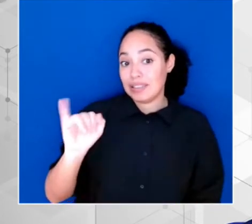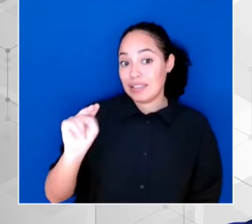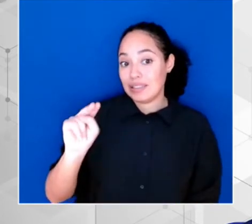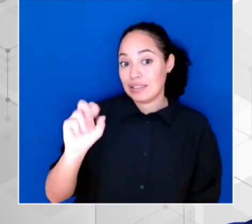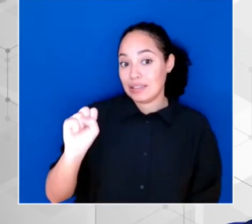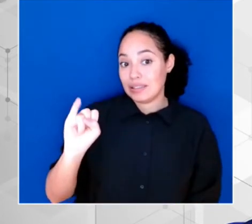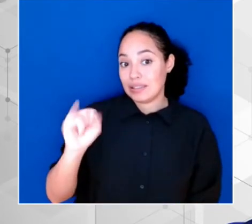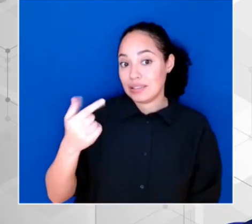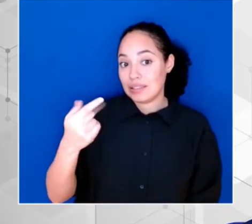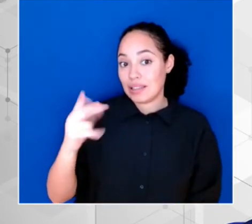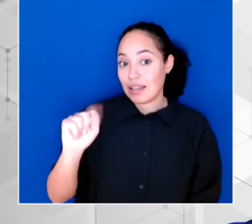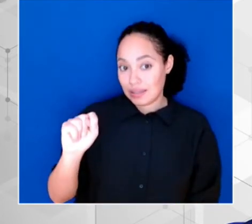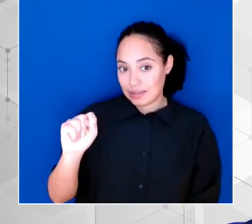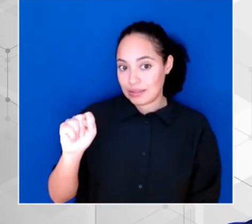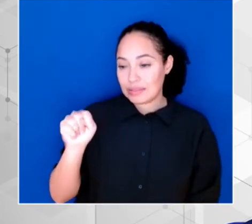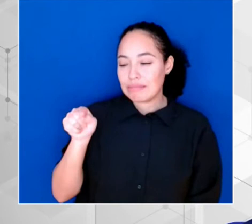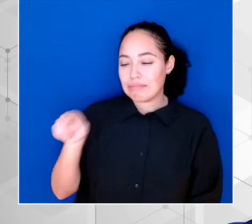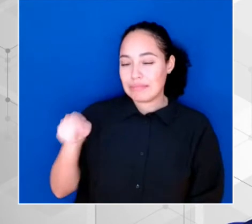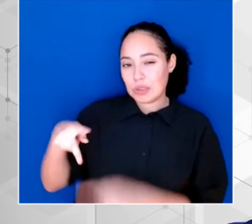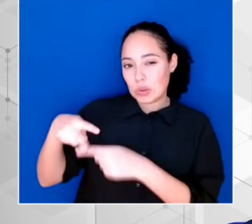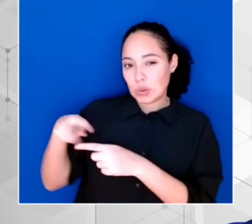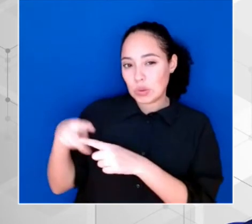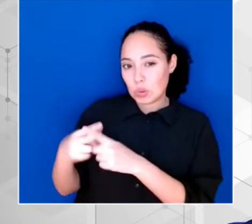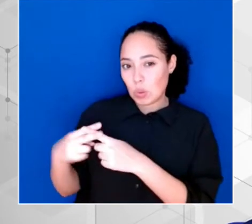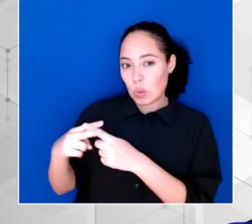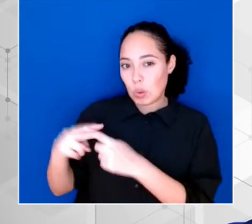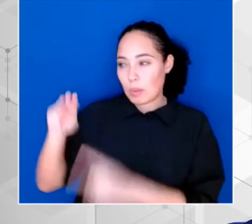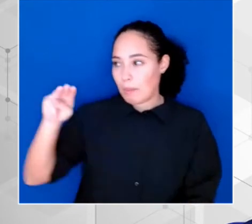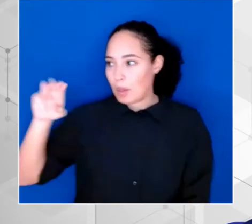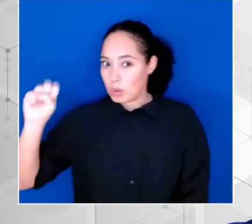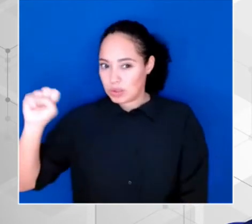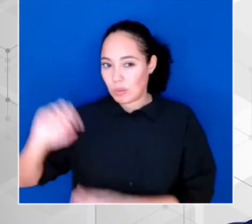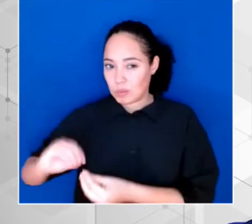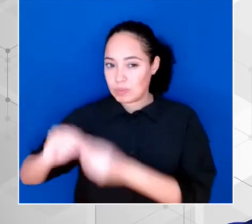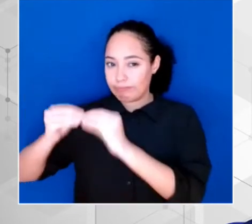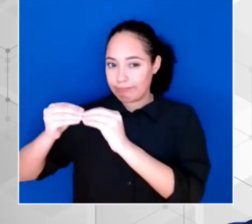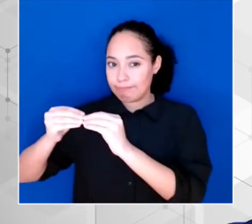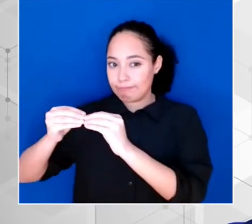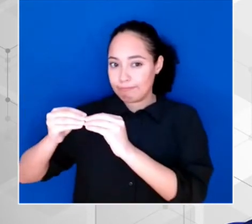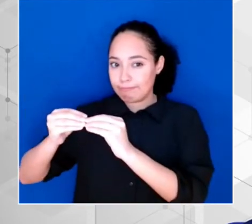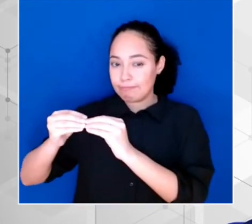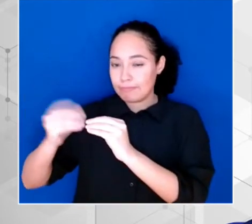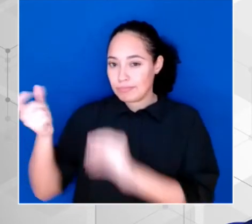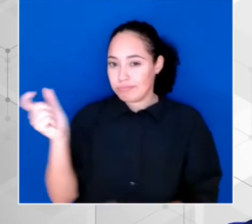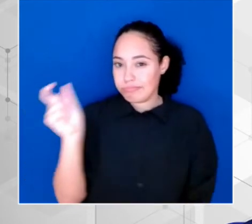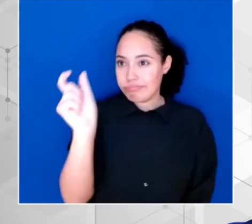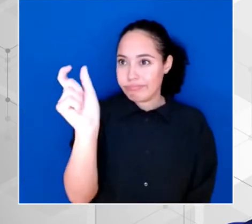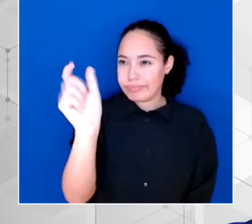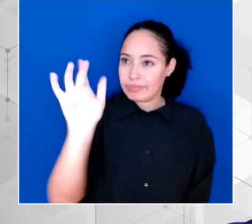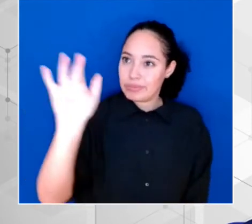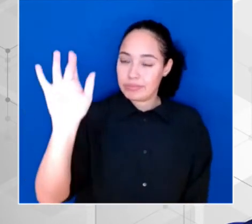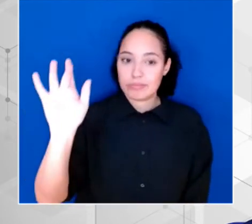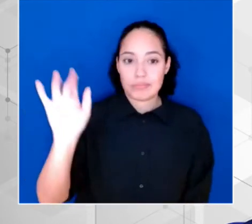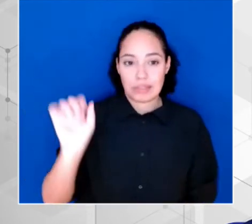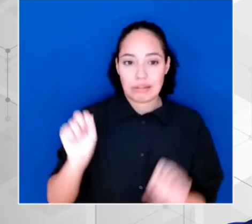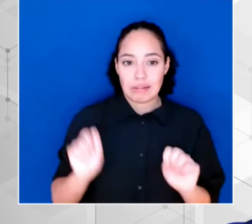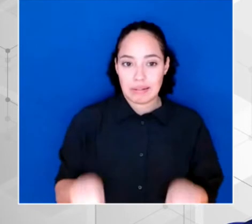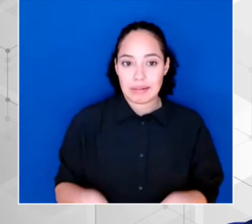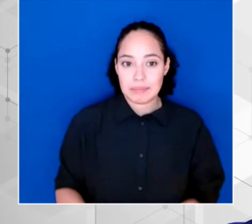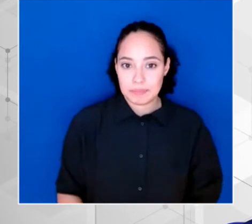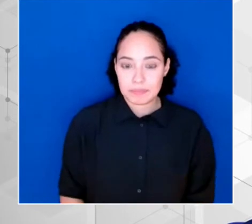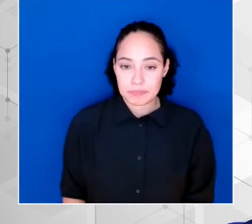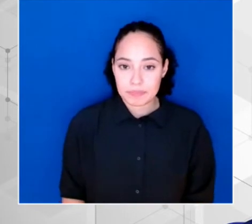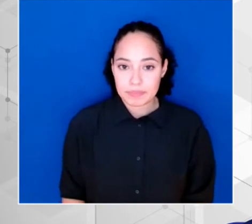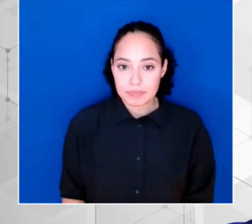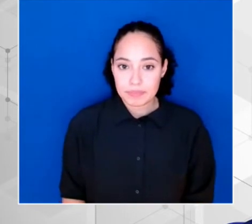and one of the features that I like from this extension is the tabbing order